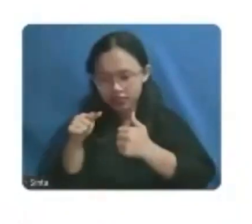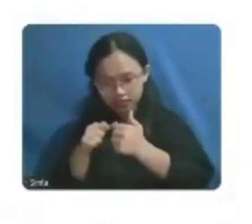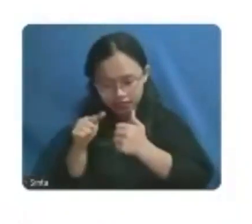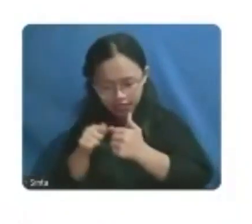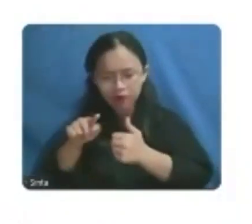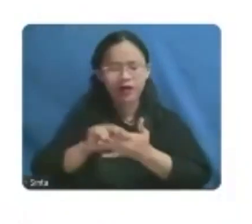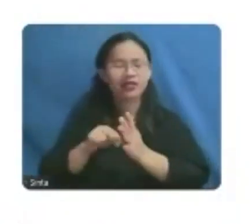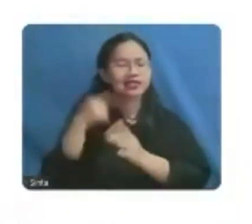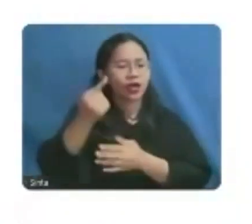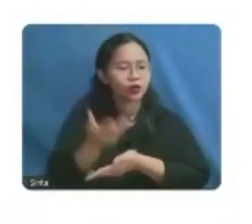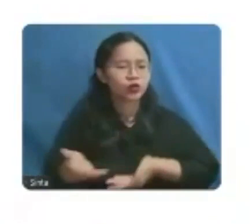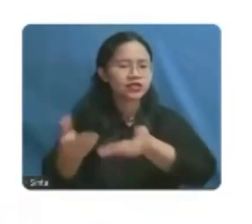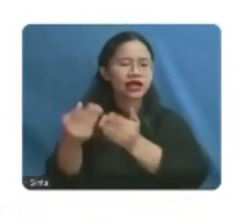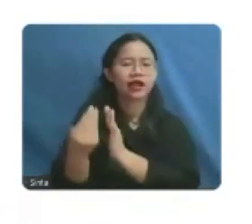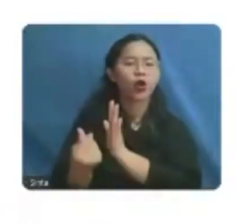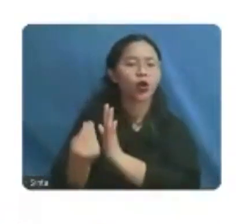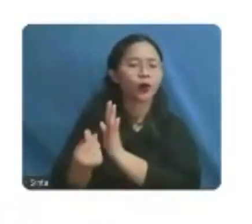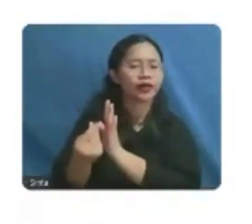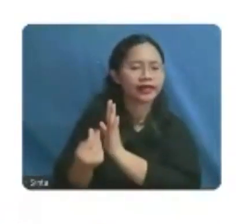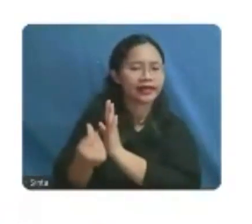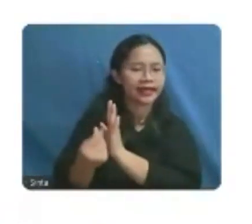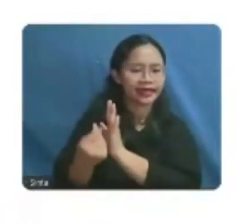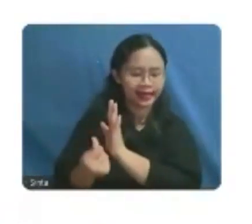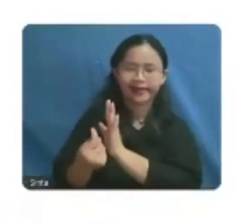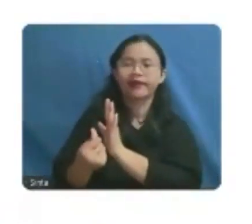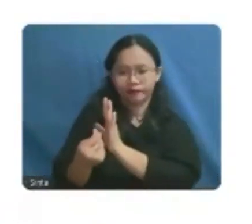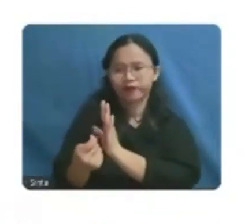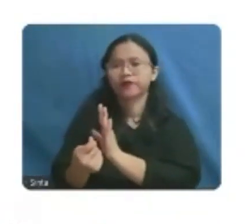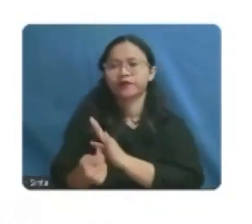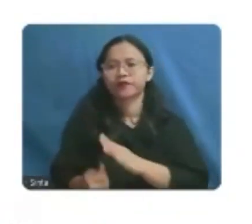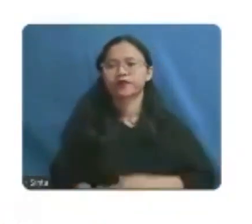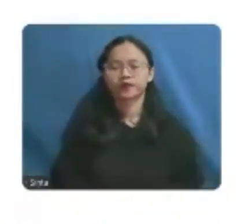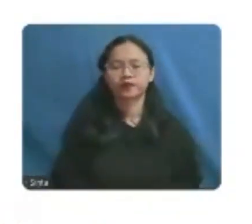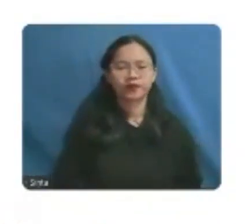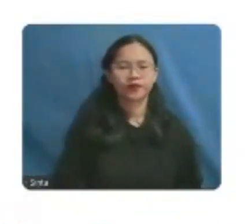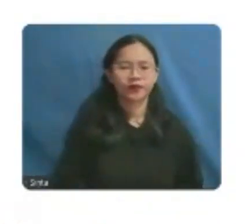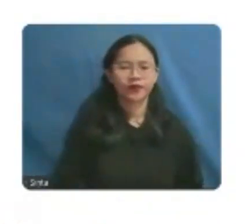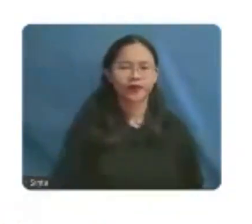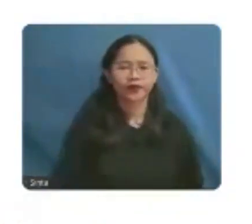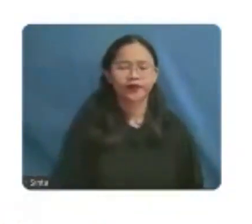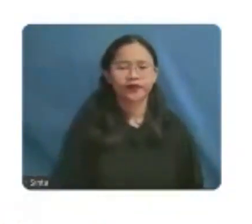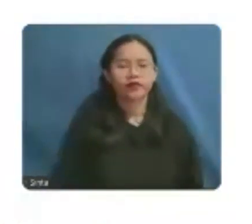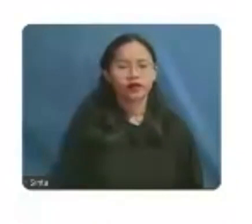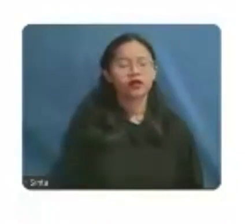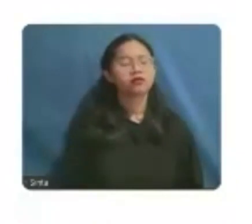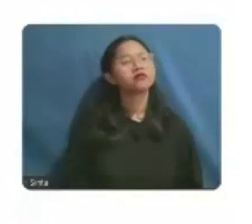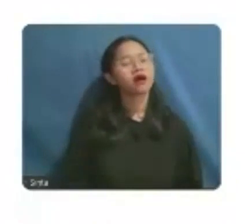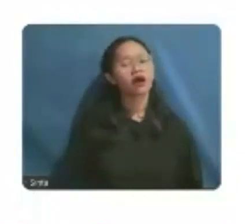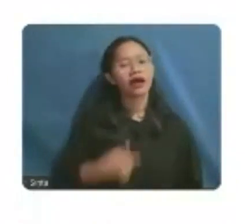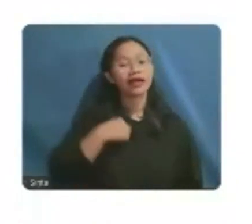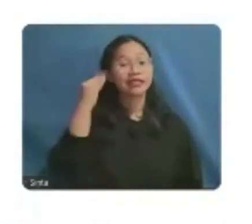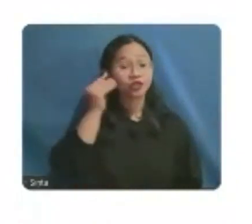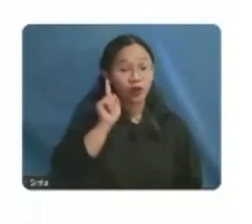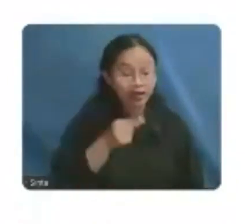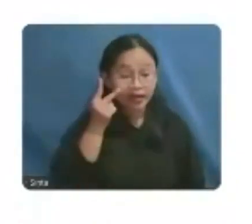studies. So, for example, if we're doing it at the national health studies at the national level, we can look at the